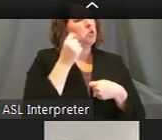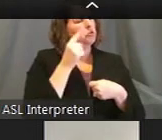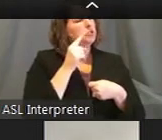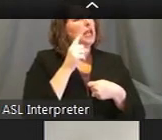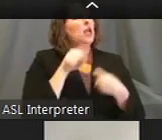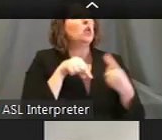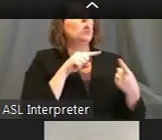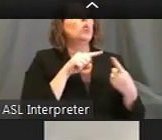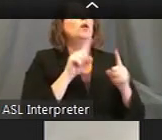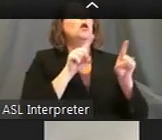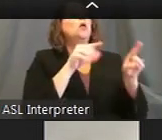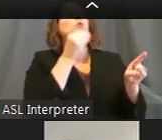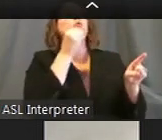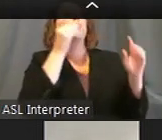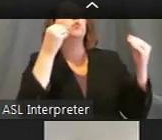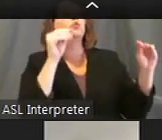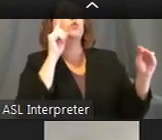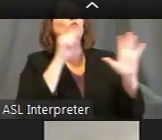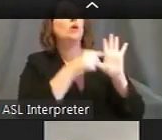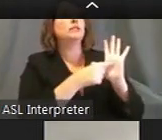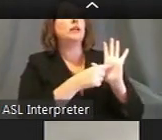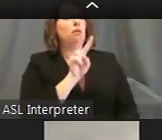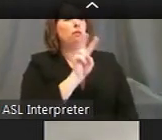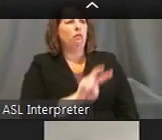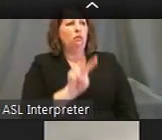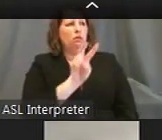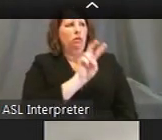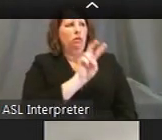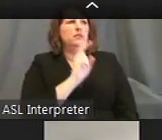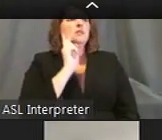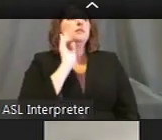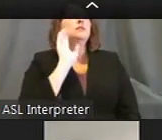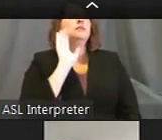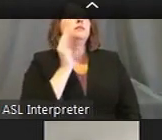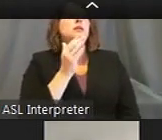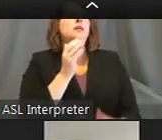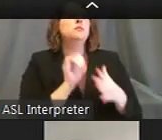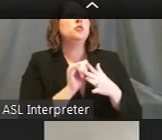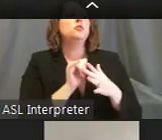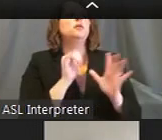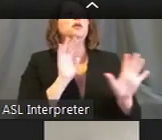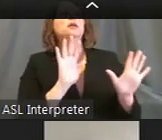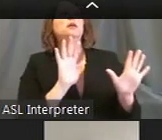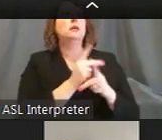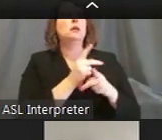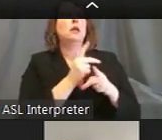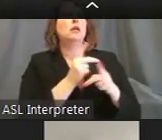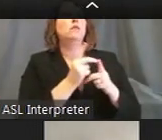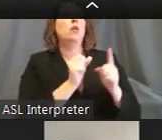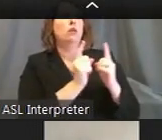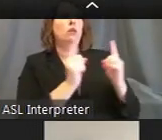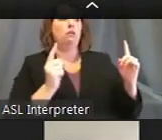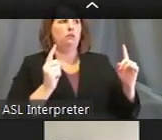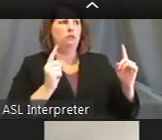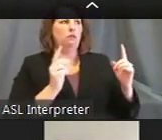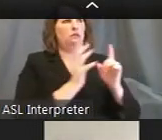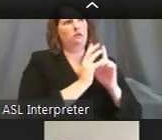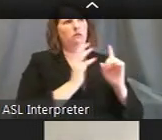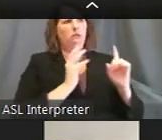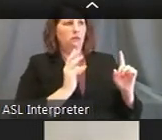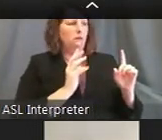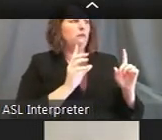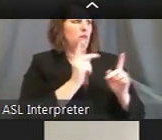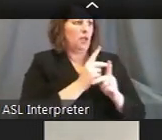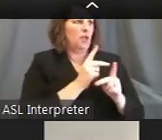in a grocery store, for example, they seem to be distant, minding, you know, their distance of people. And so